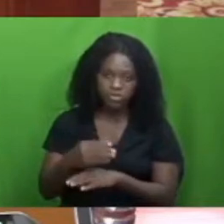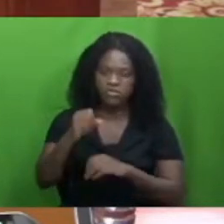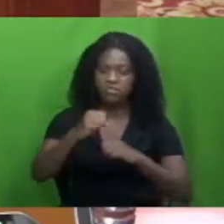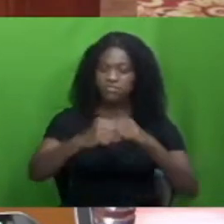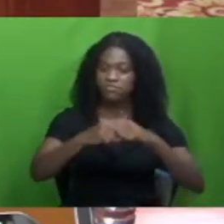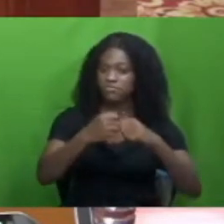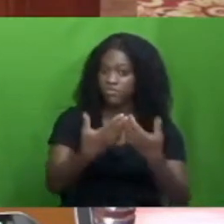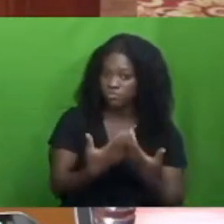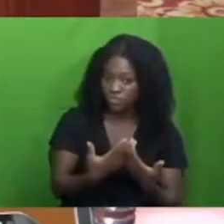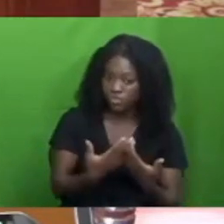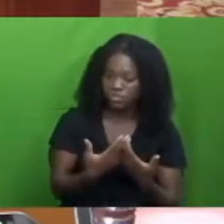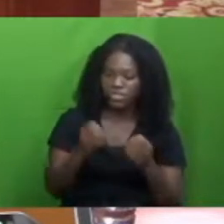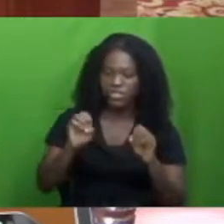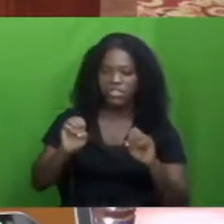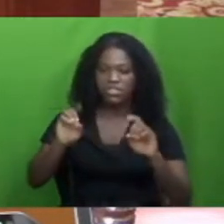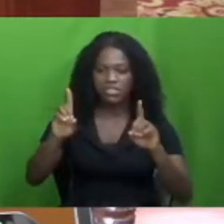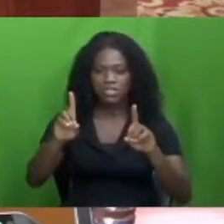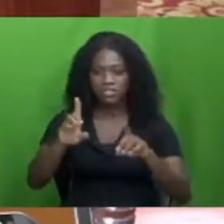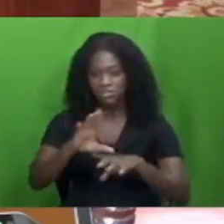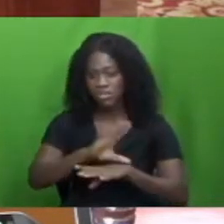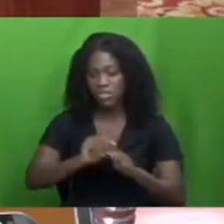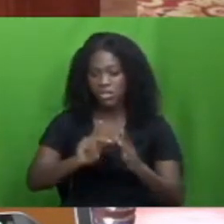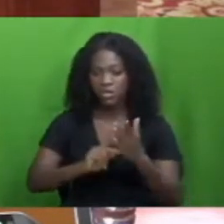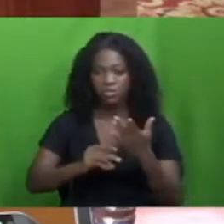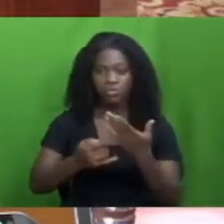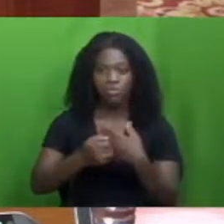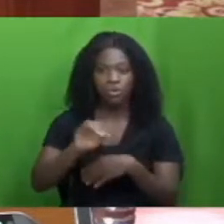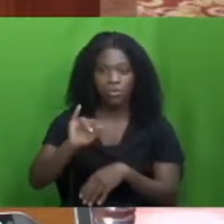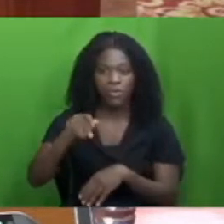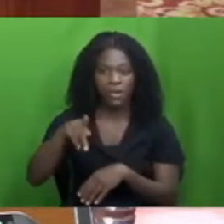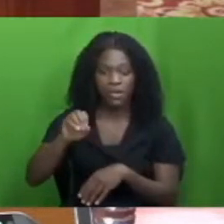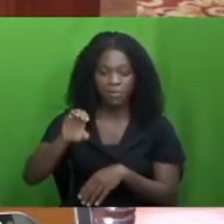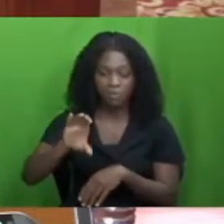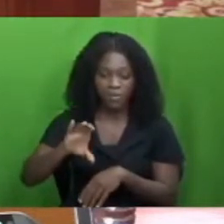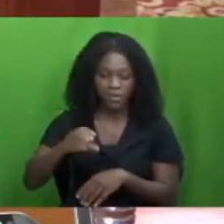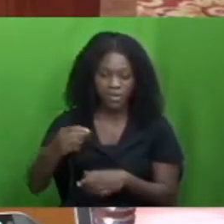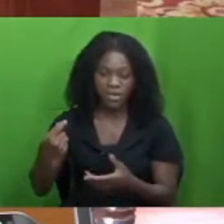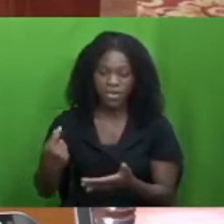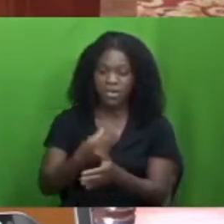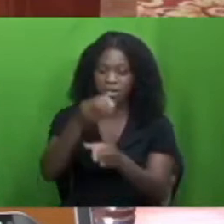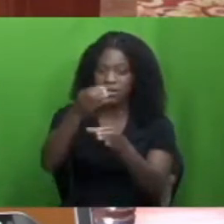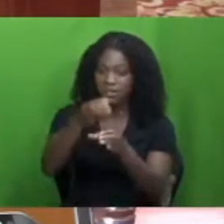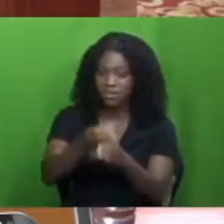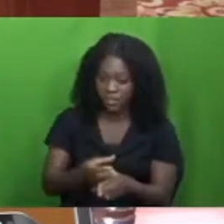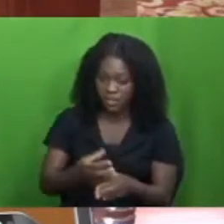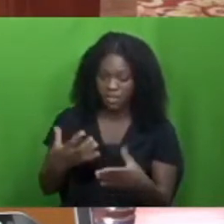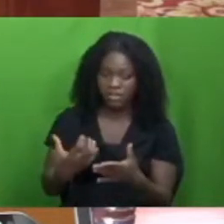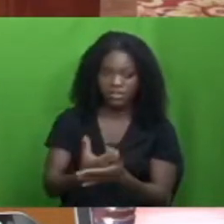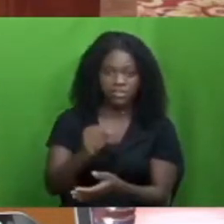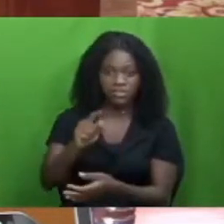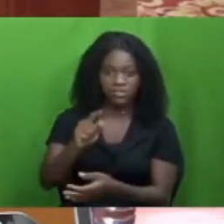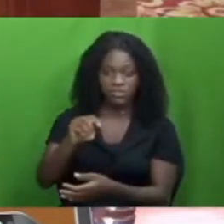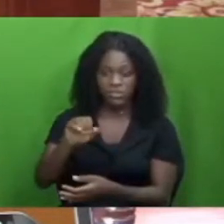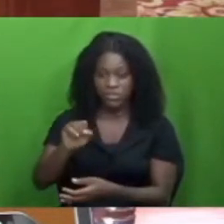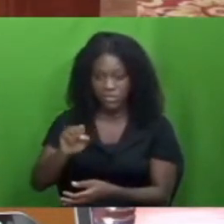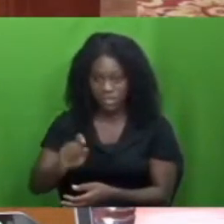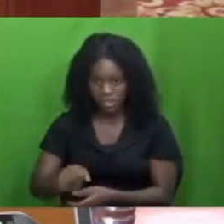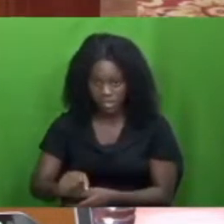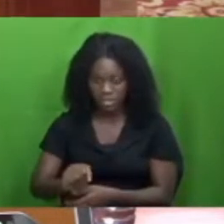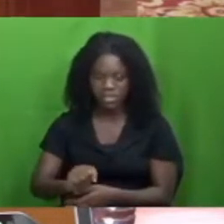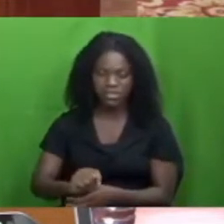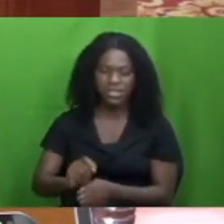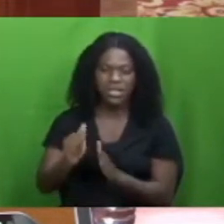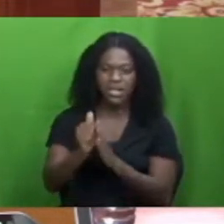Poverty Eradication and Program, IPEP, Ghana Cares, U-Start, Agenda 111, among